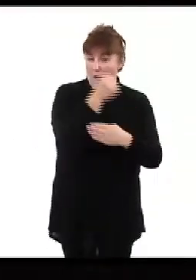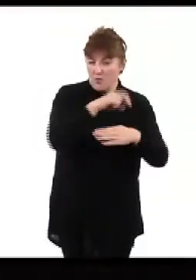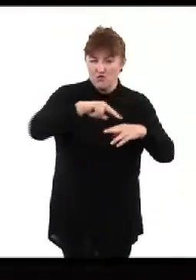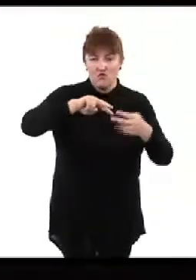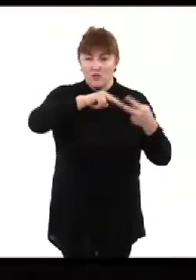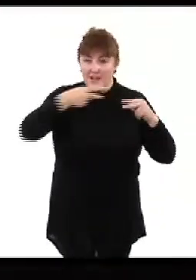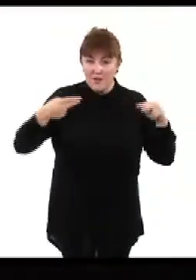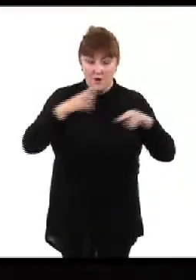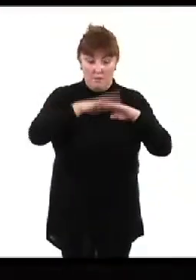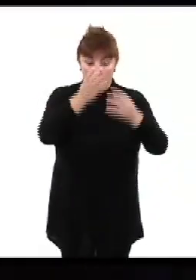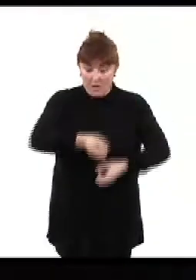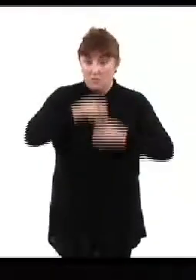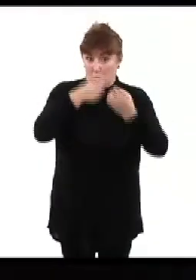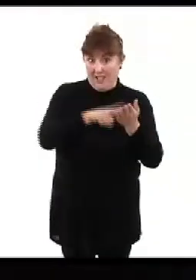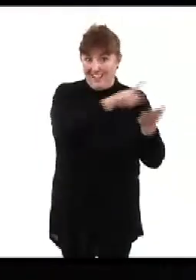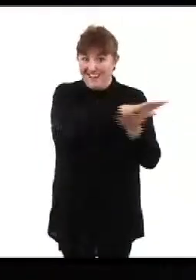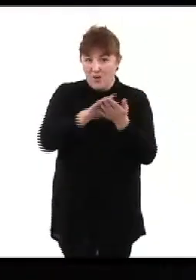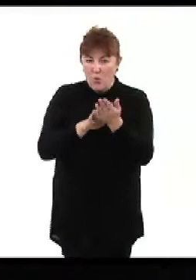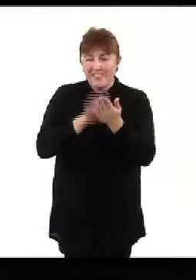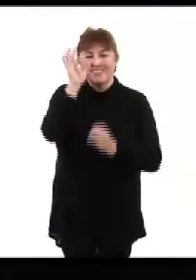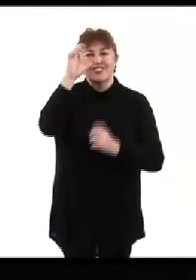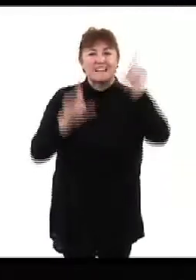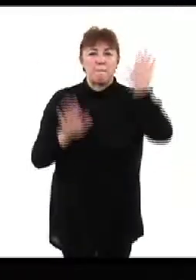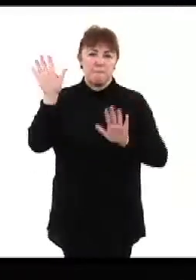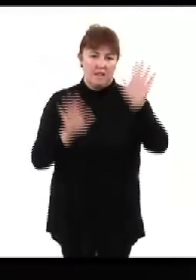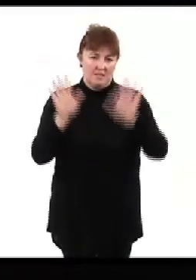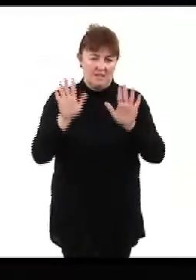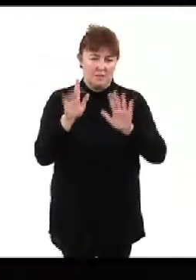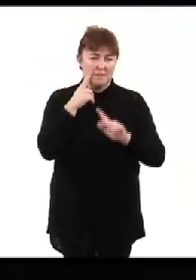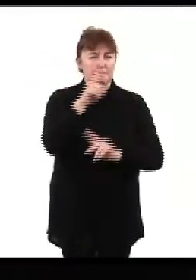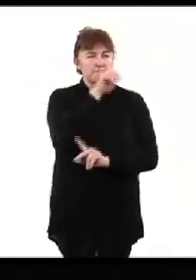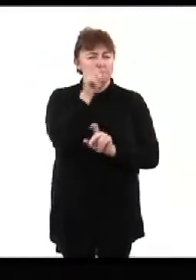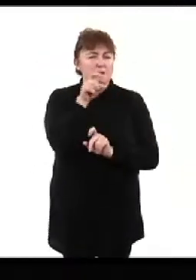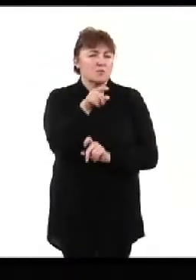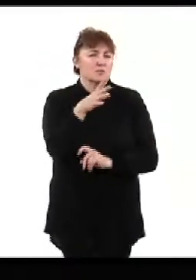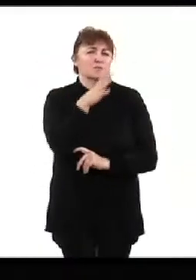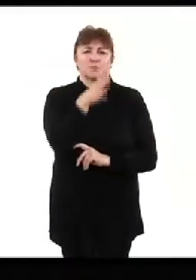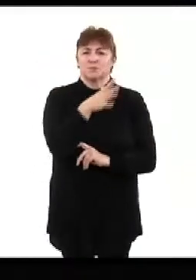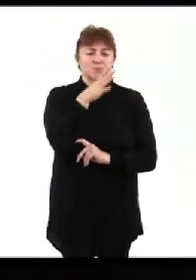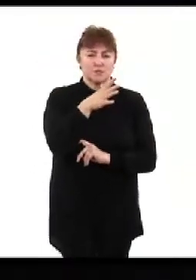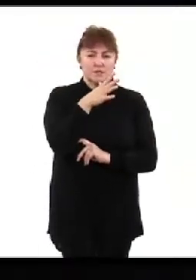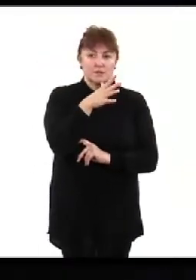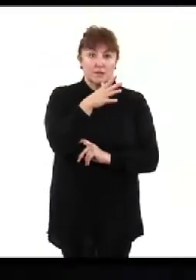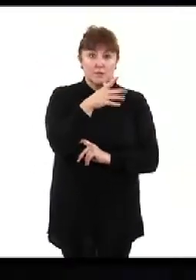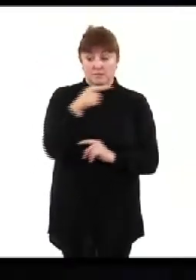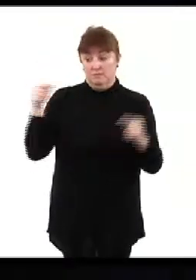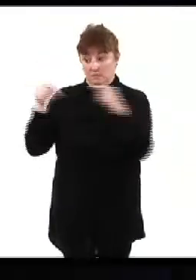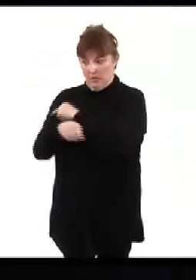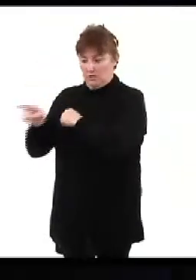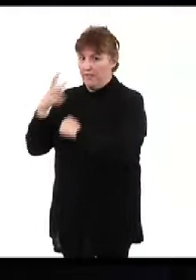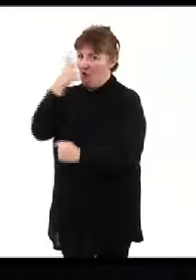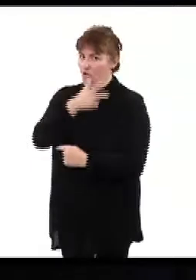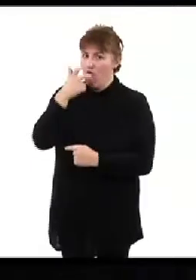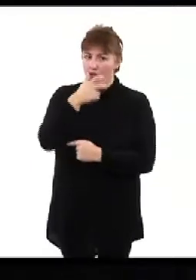and gesture production, are they different? And we get this question because,